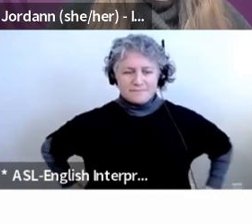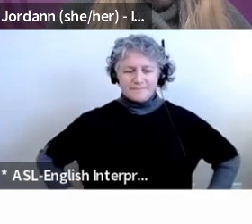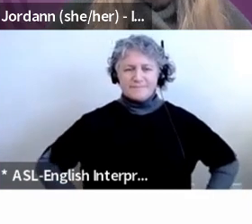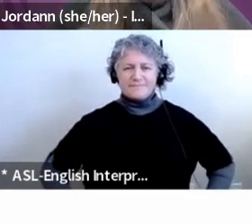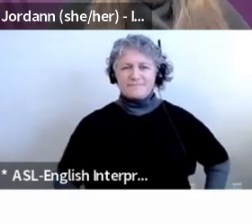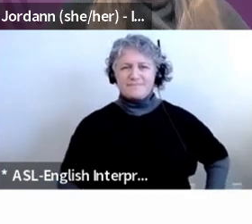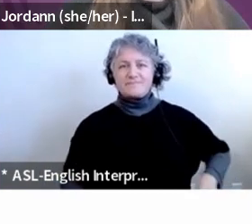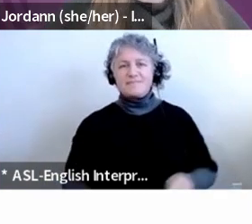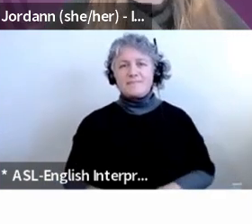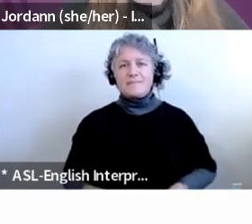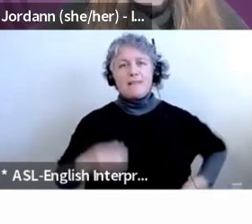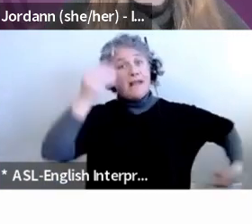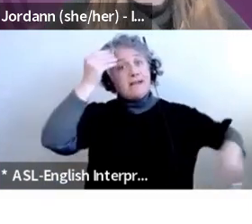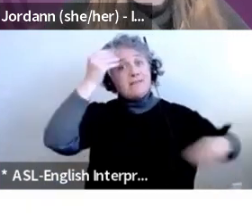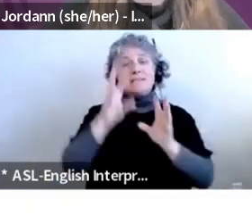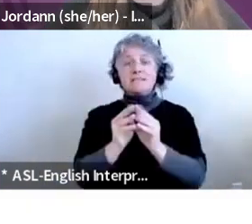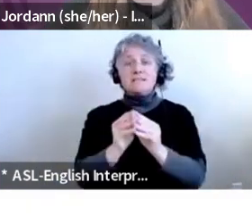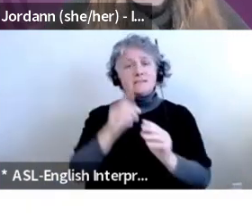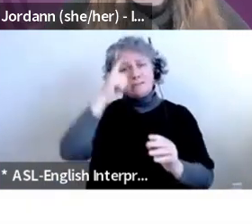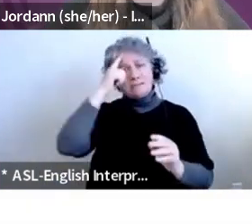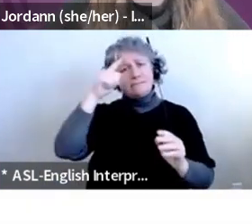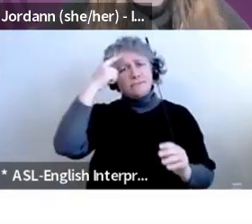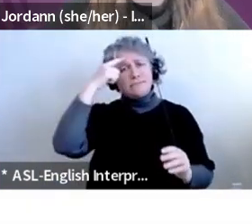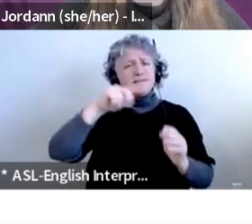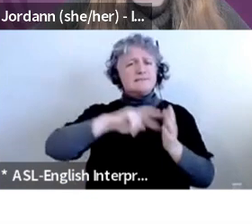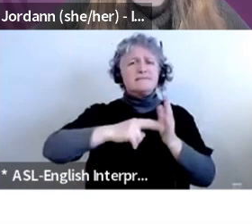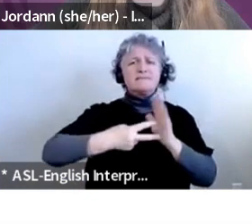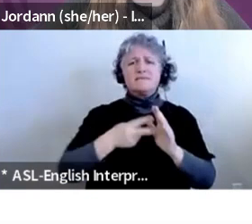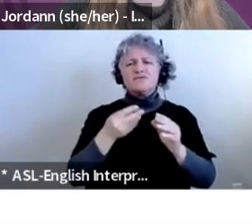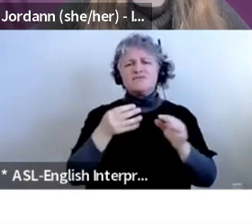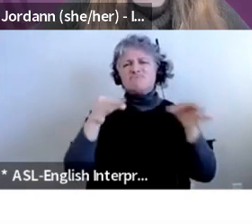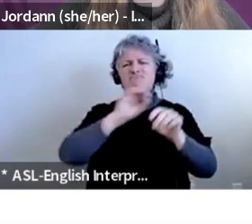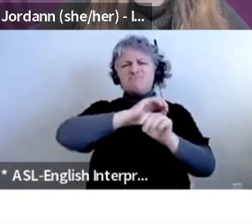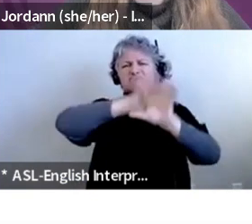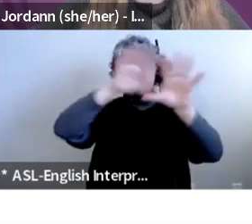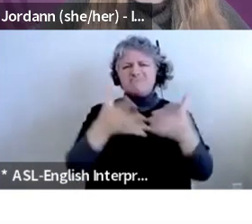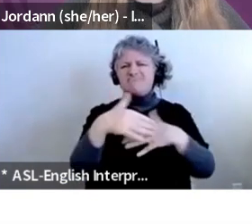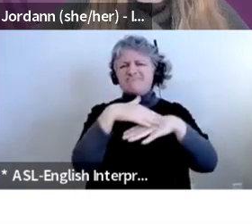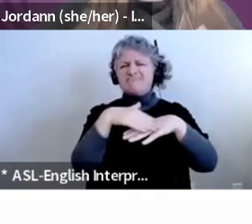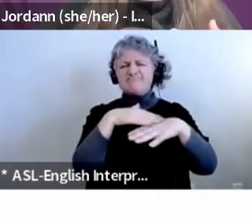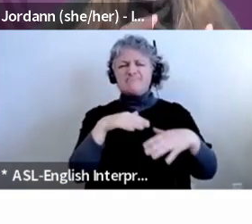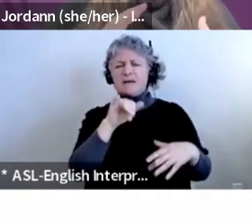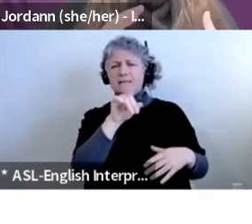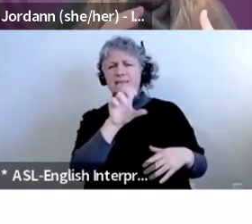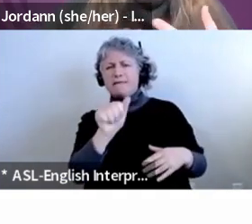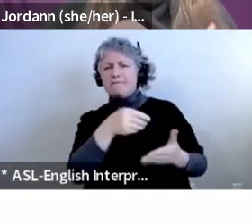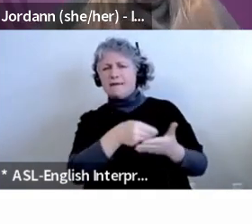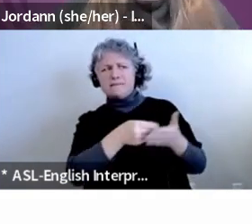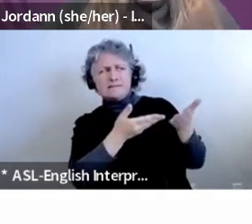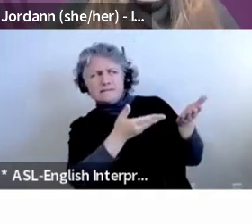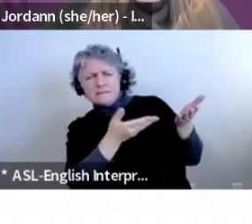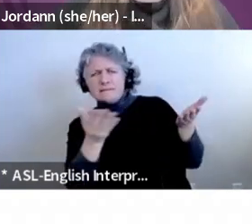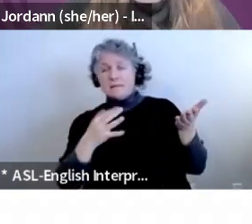So the purpose of this information session is to give you an overview of i.d.e.a Fund and take you through the important process during